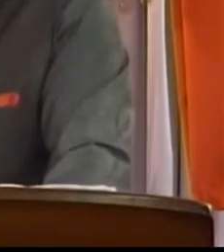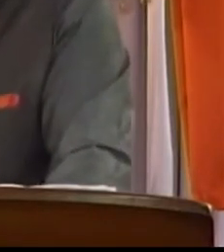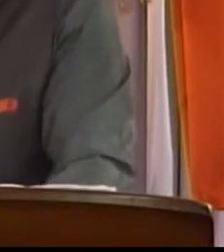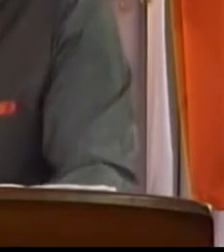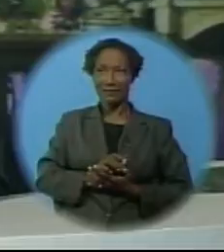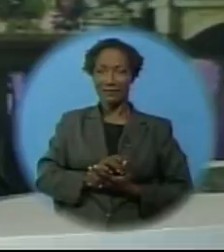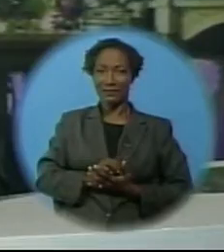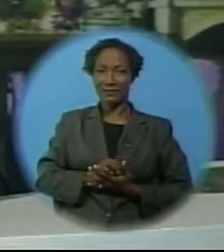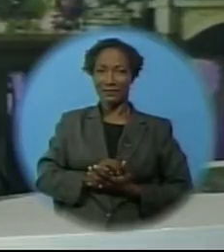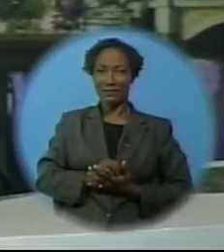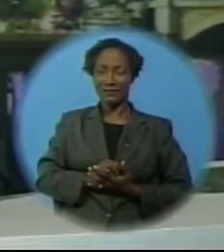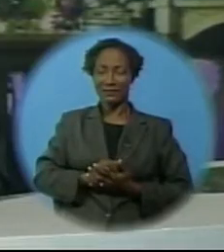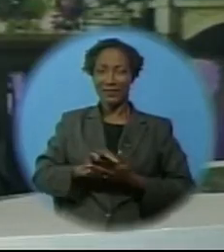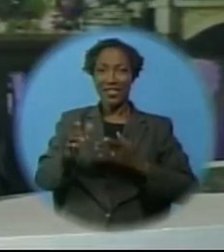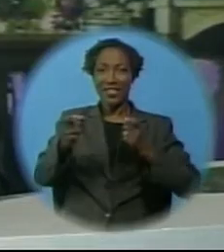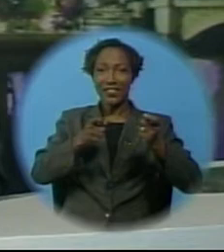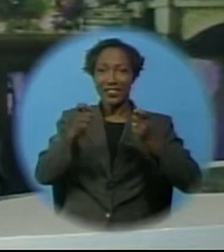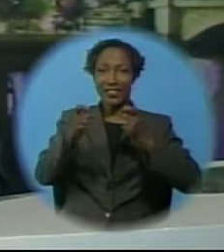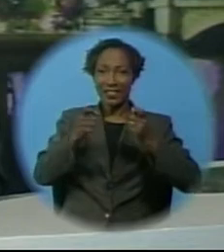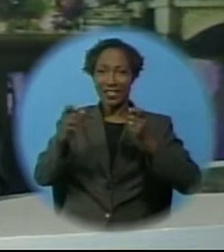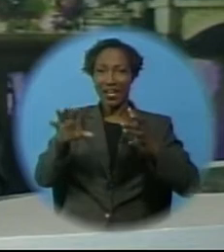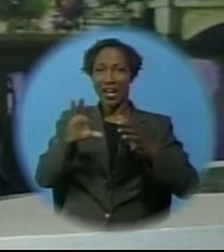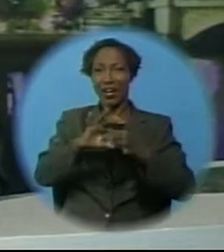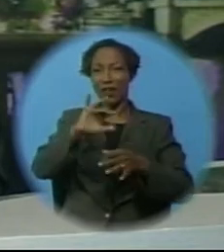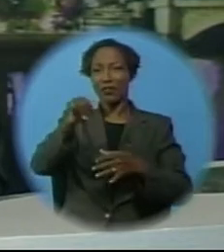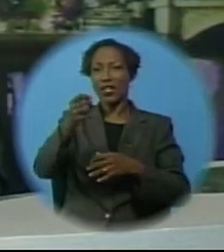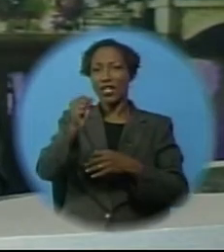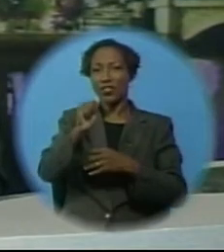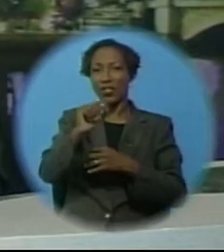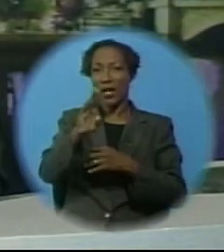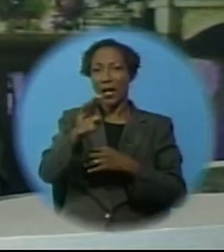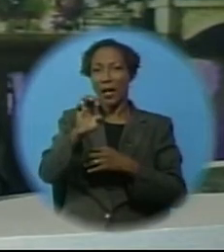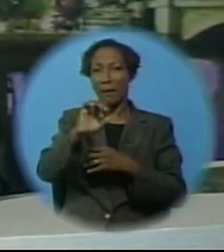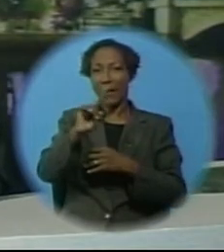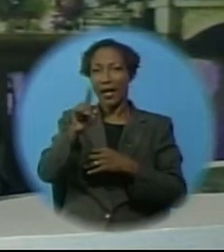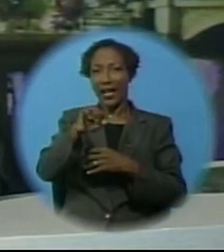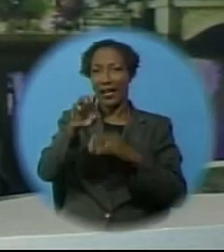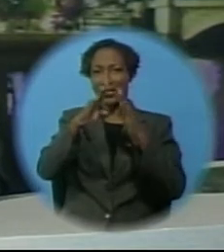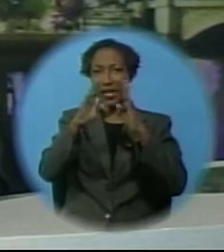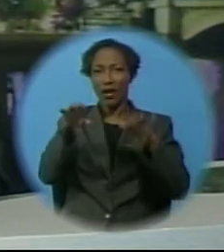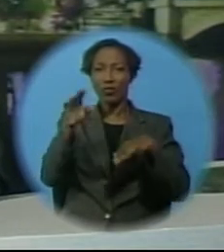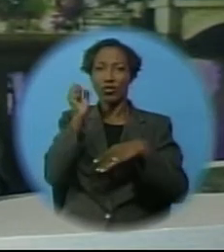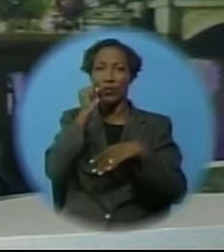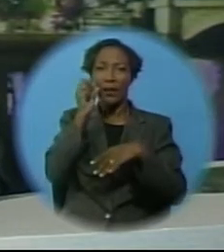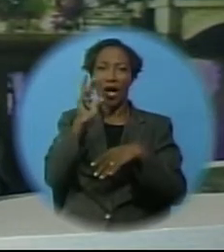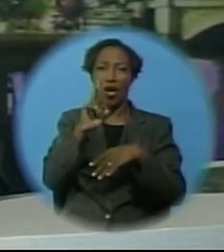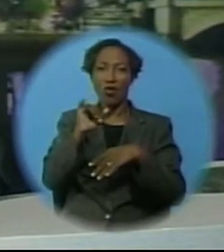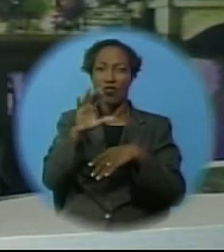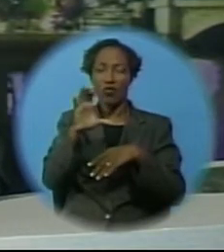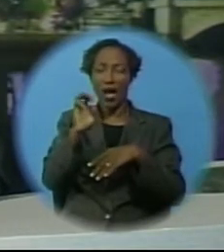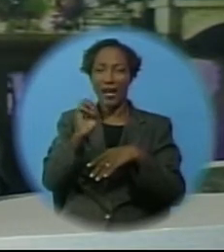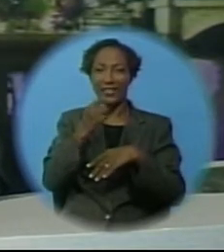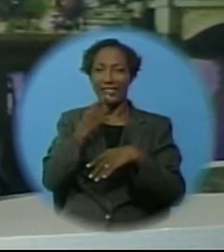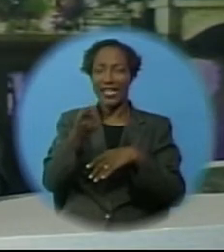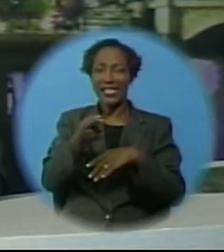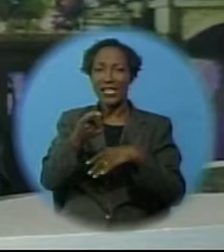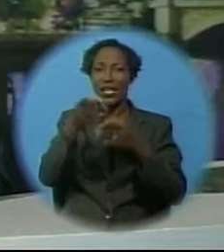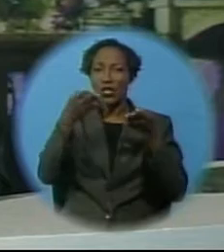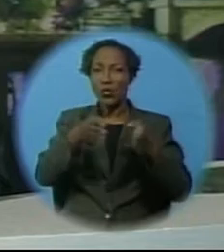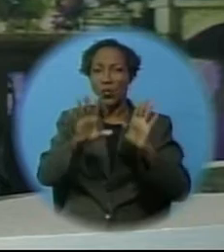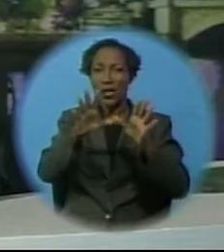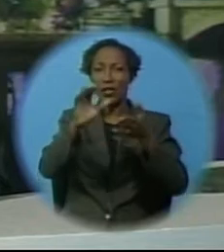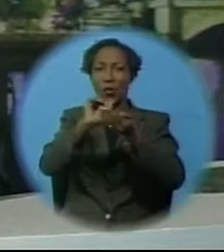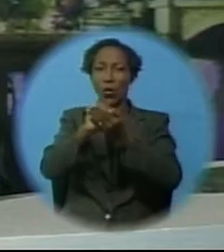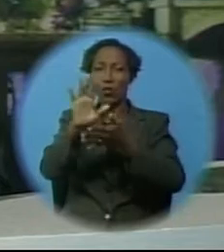here today. Director of Jabez House, Shamel Rice, is telling entrepreneurs the path to owning their own business is